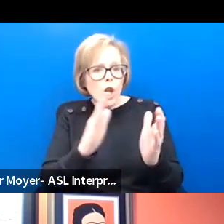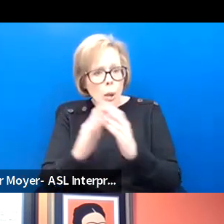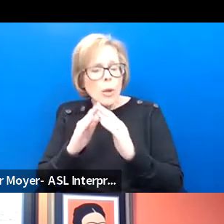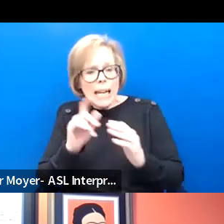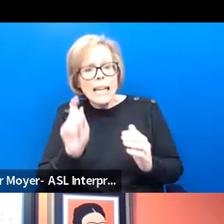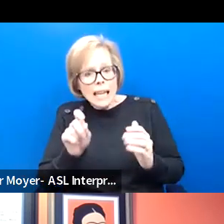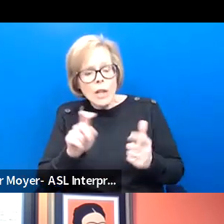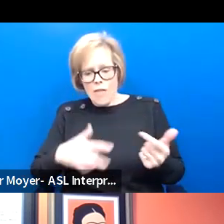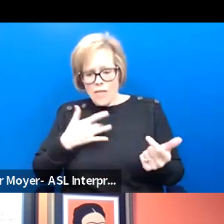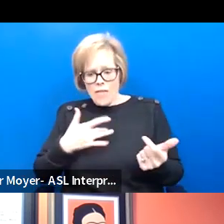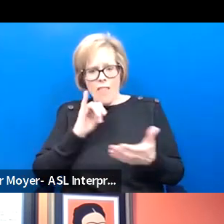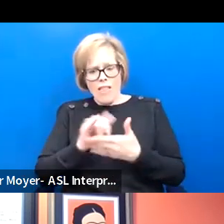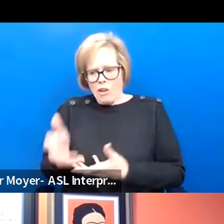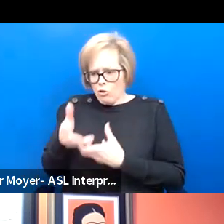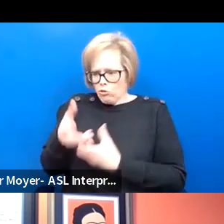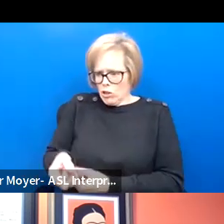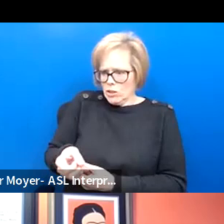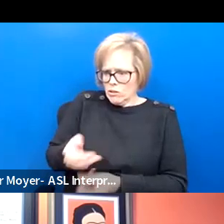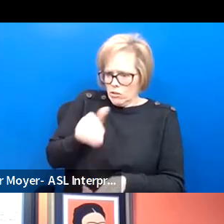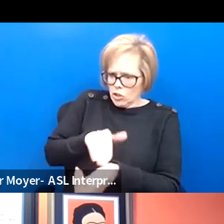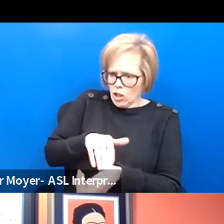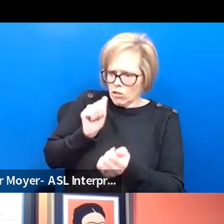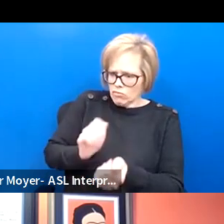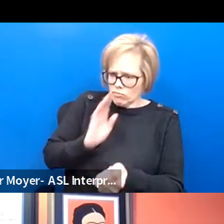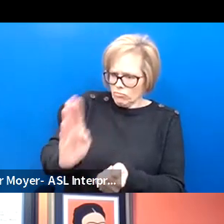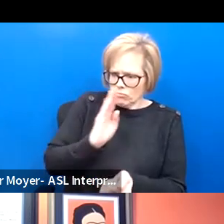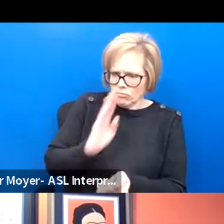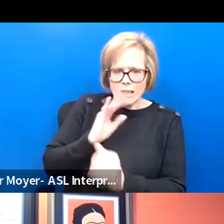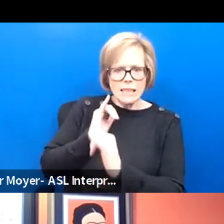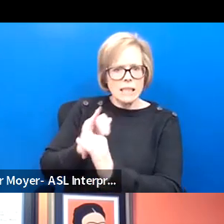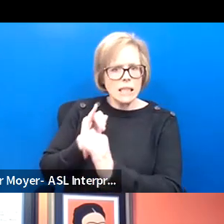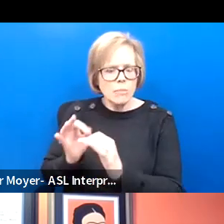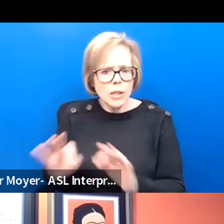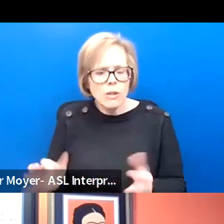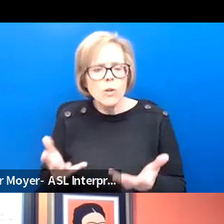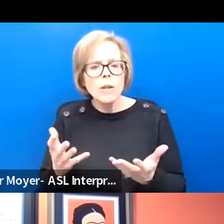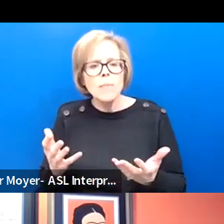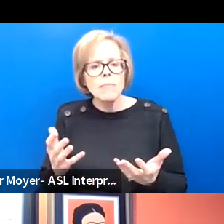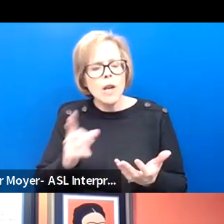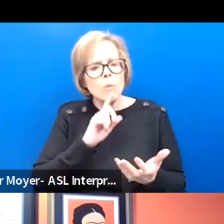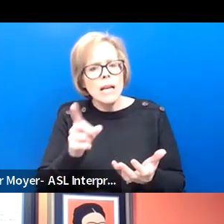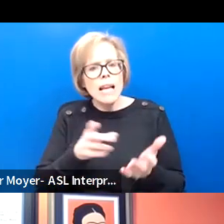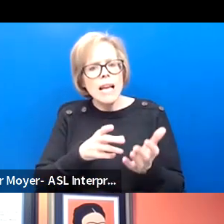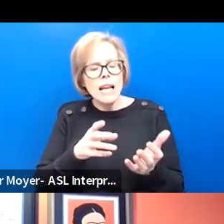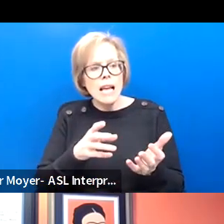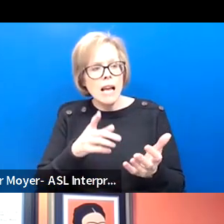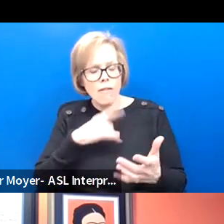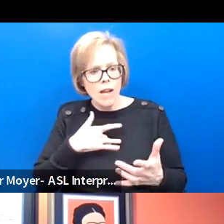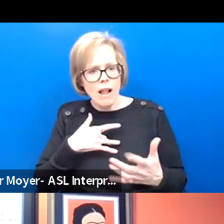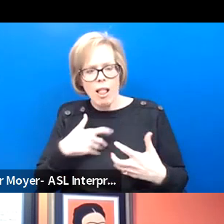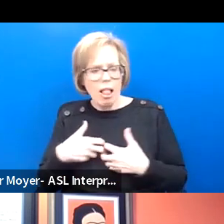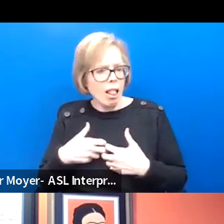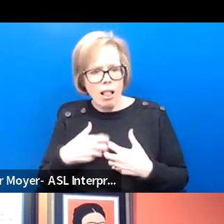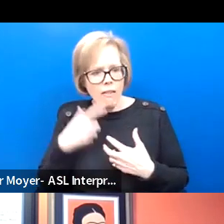to feel that they trust the physician. And it was a real ethical dilemma for me, because I knew